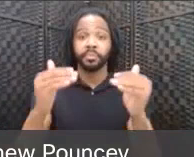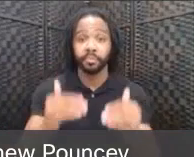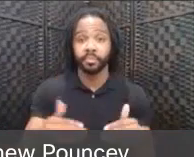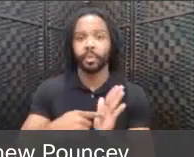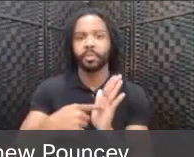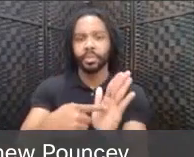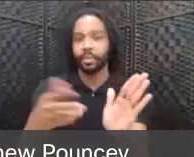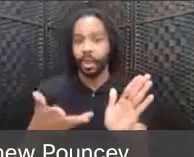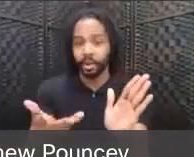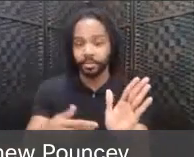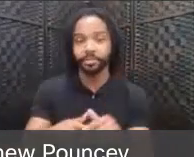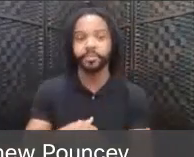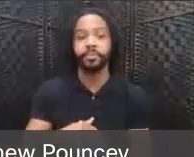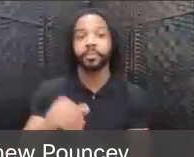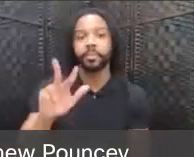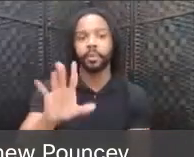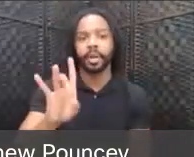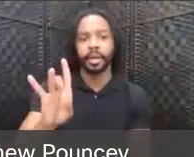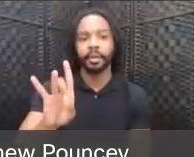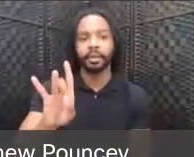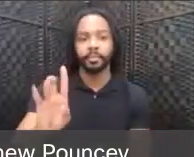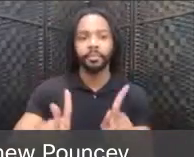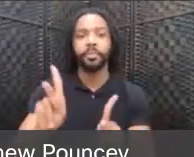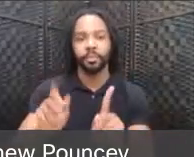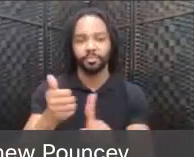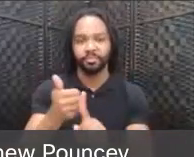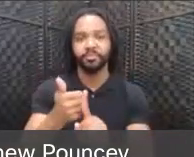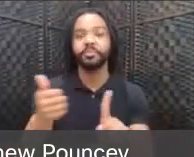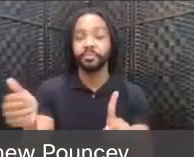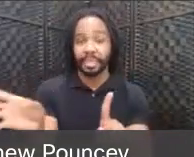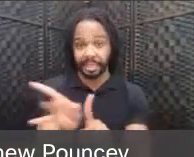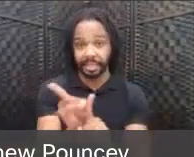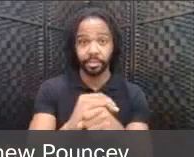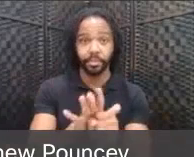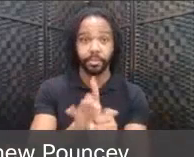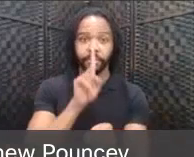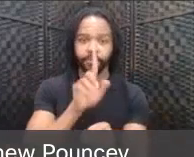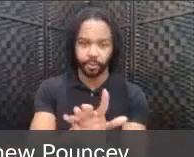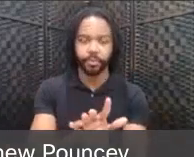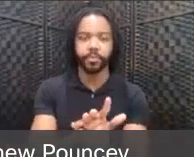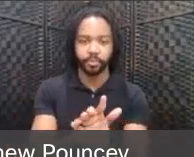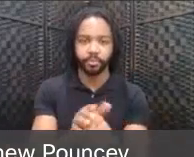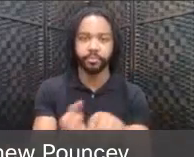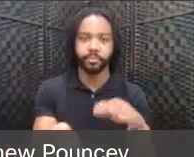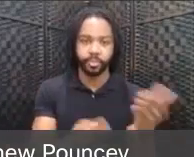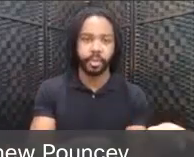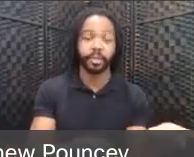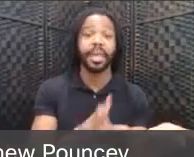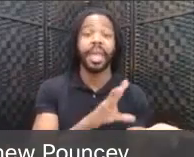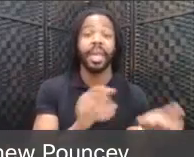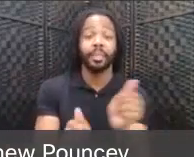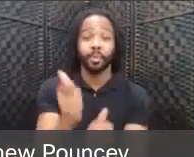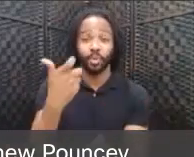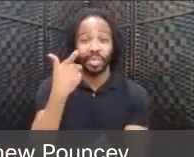represents 38 people who have had confirmed COVID deaths. And the most